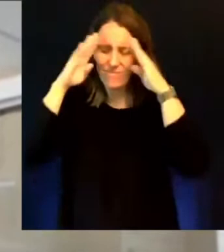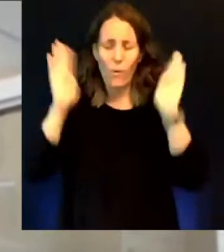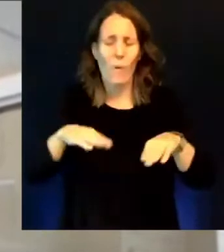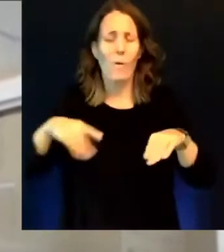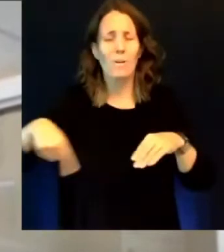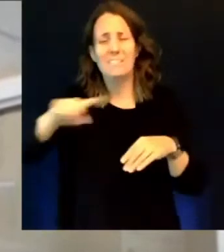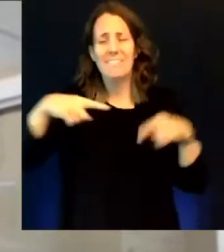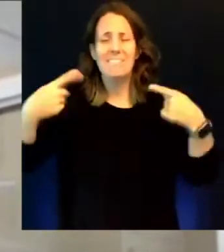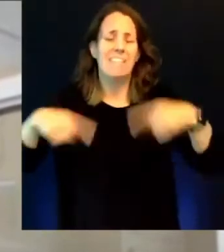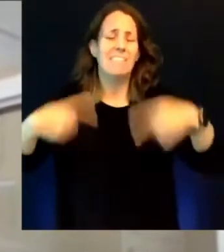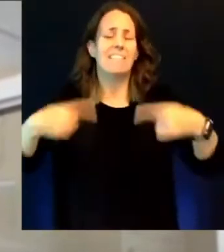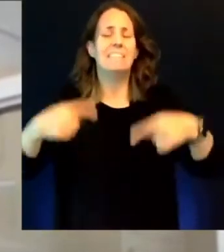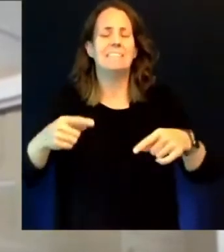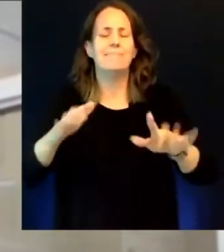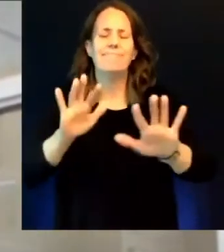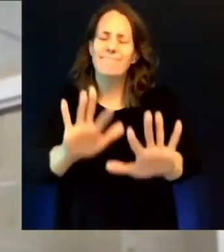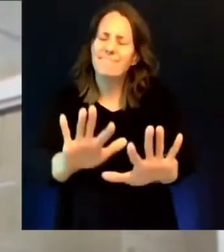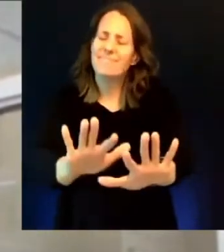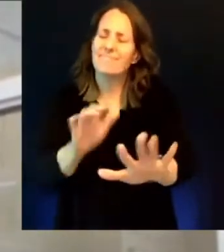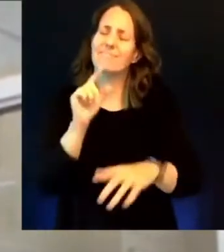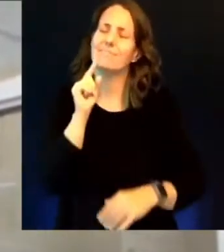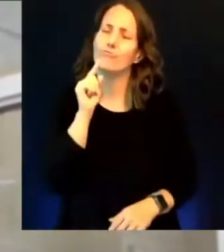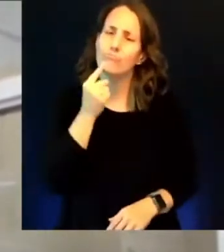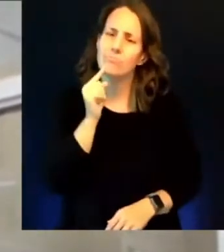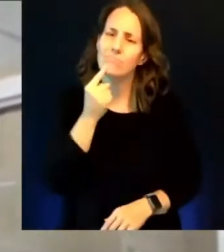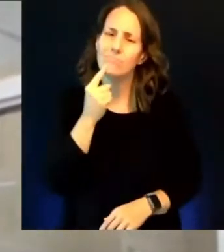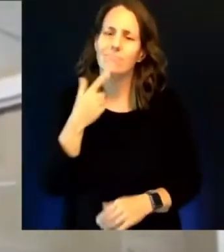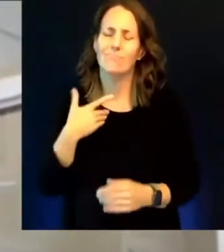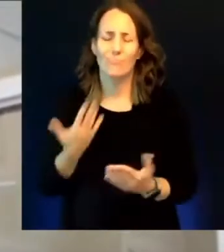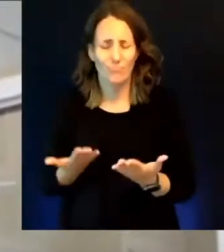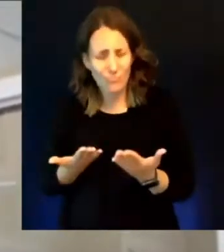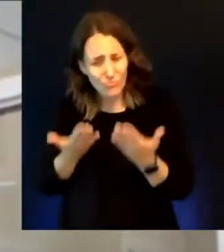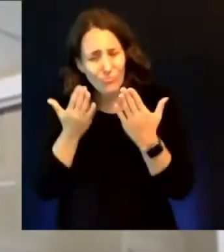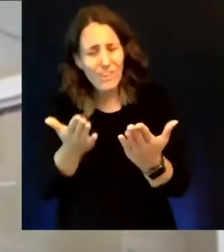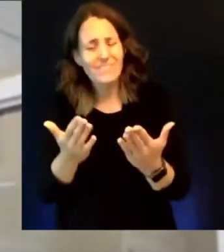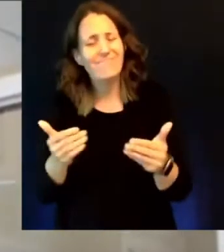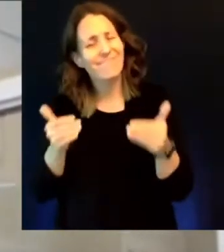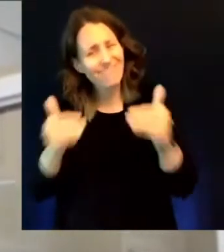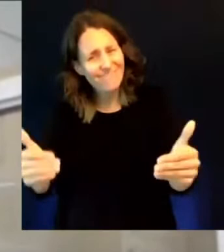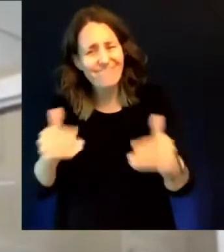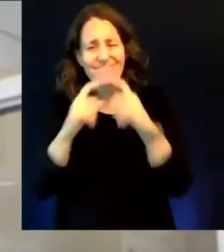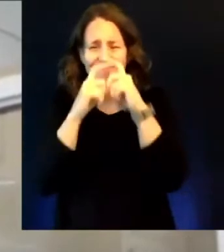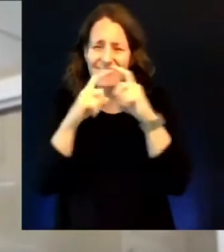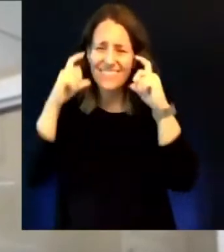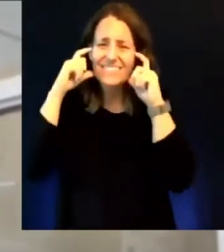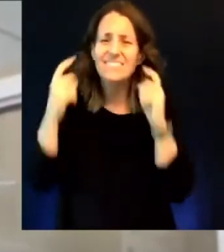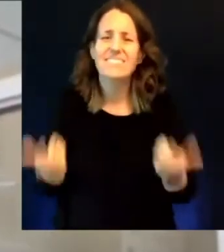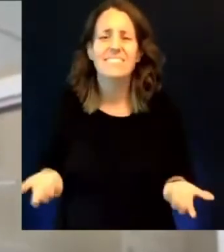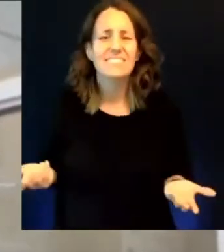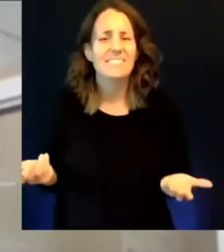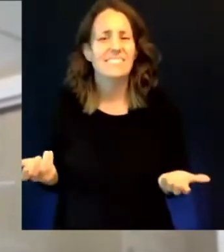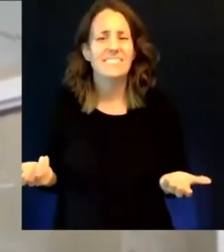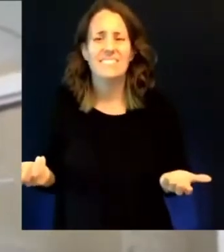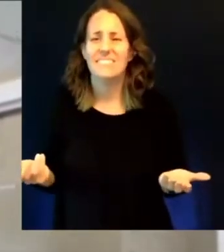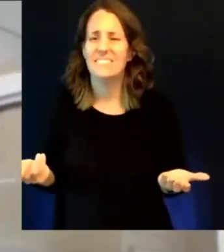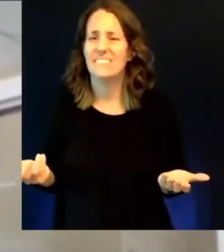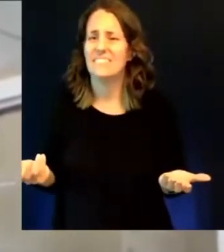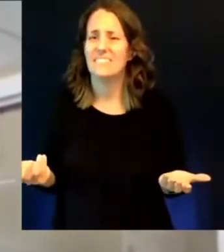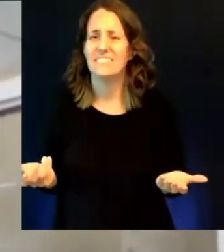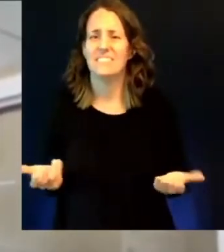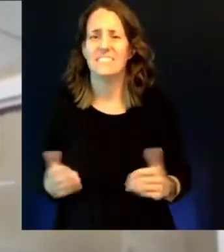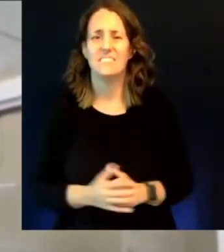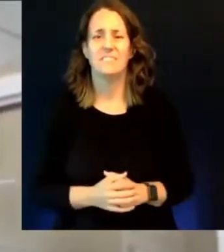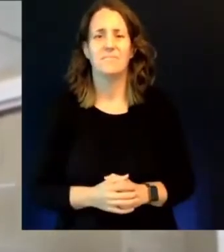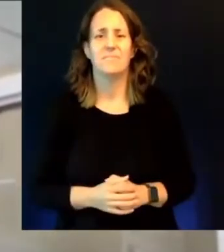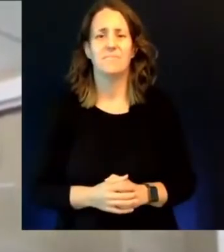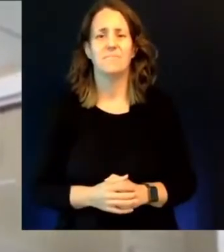to make the decision to keep their child home from a school that is not 100% masked,